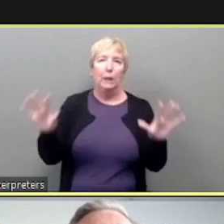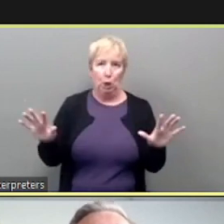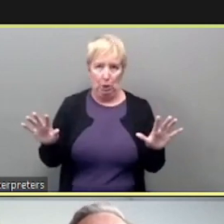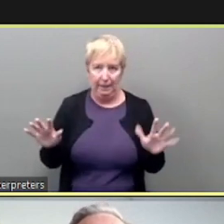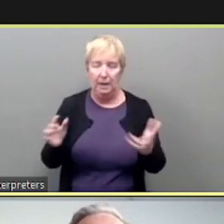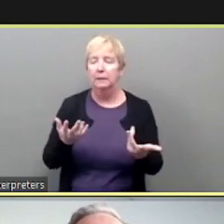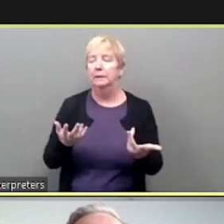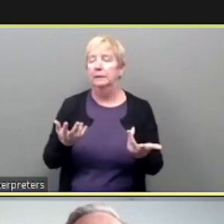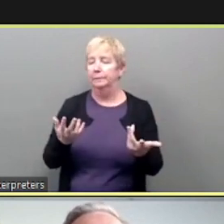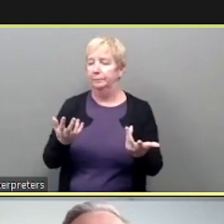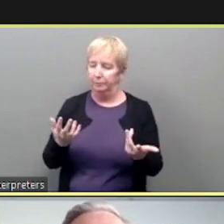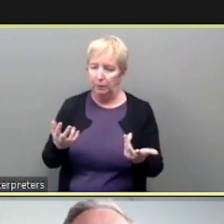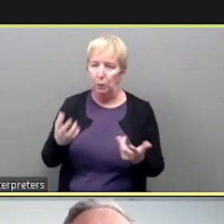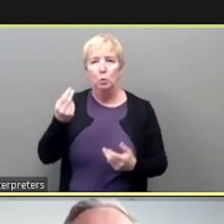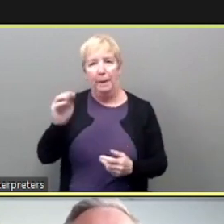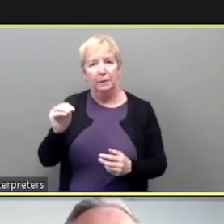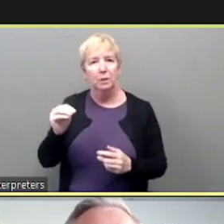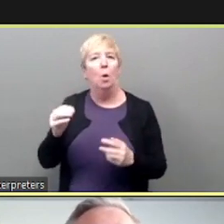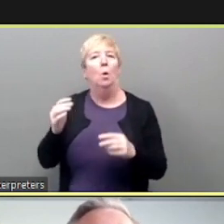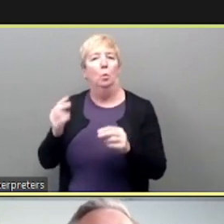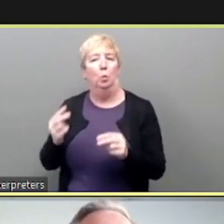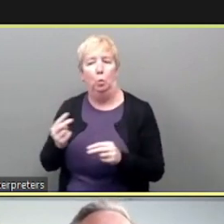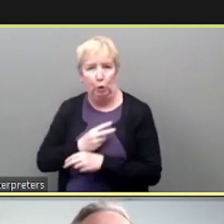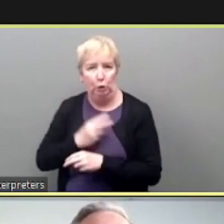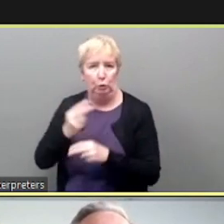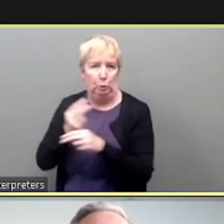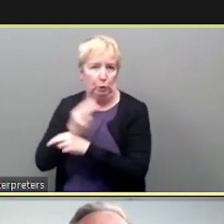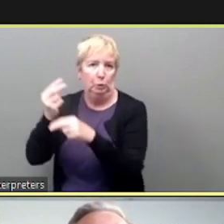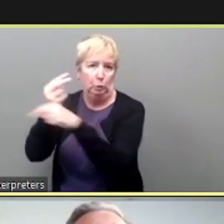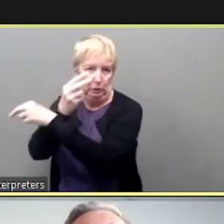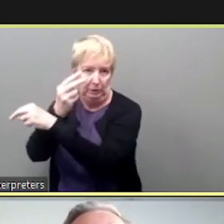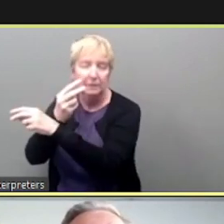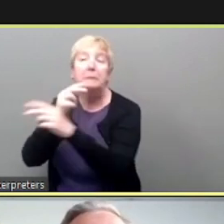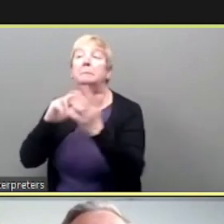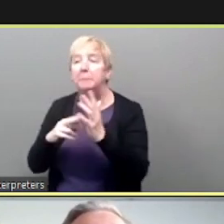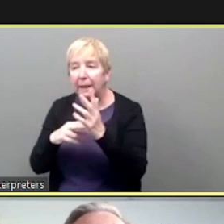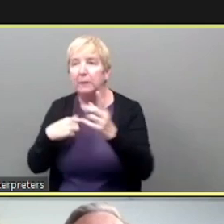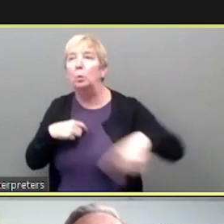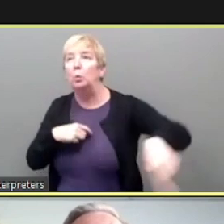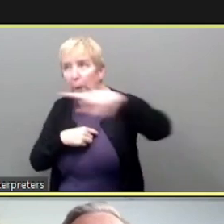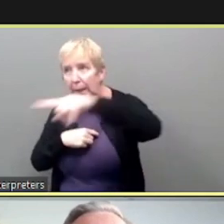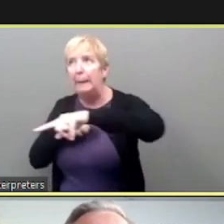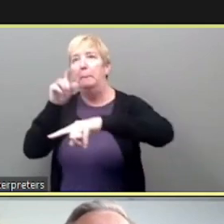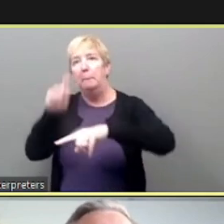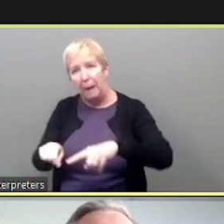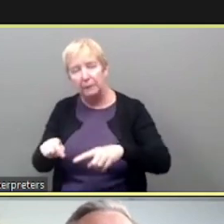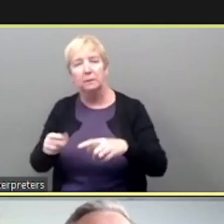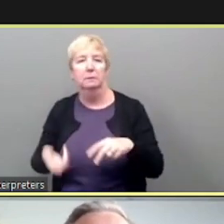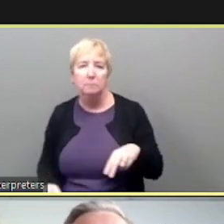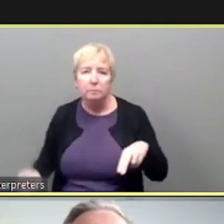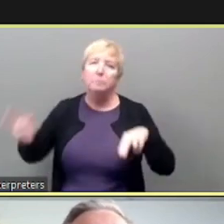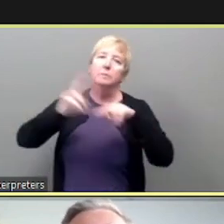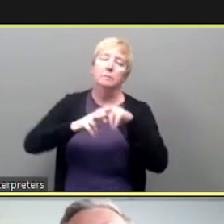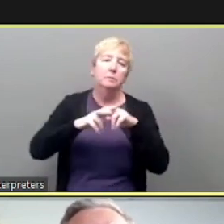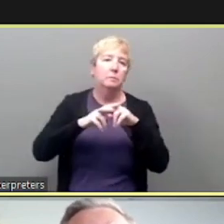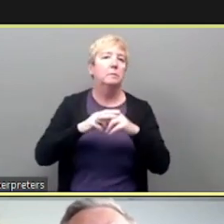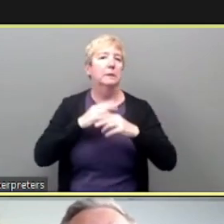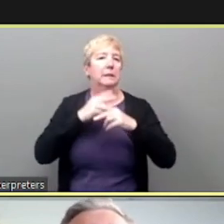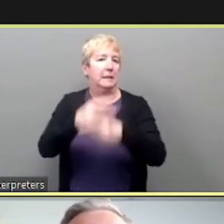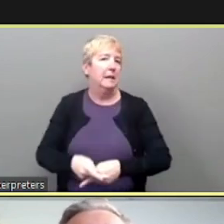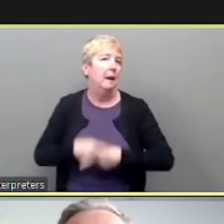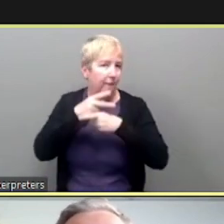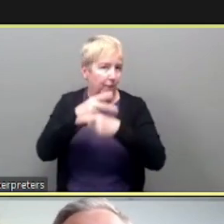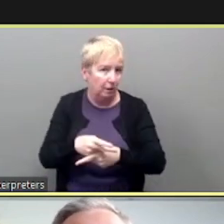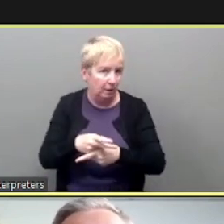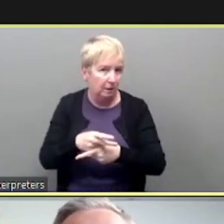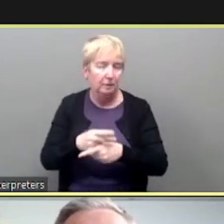upwards. We need to be even more careful because the spread of Delta is much more robust. Delta seems very effective